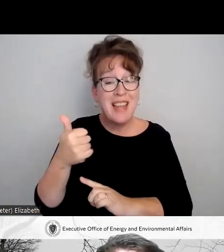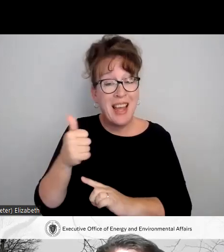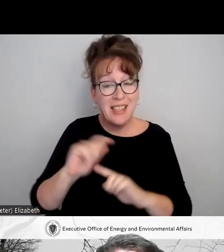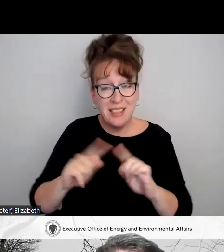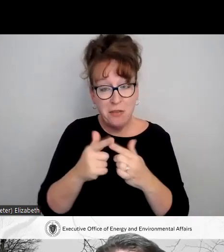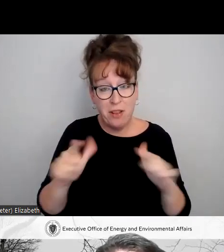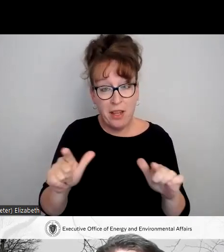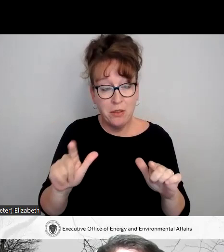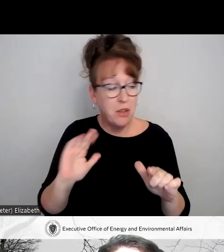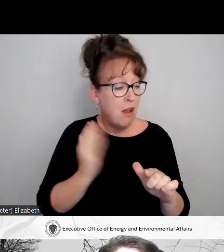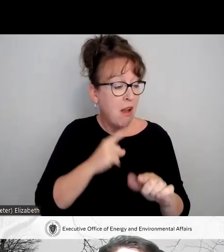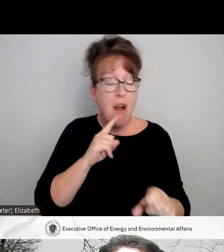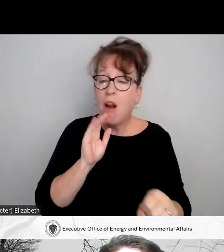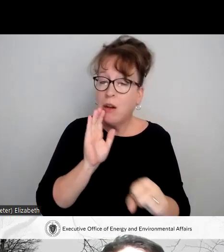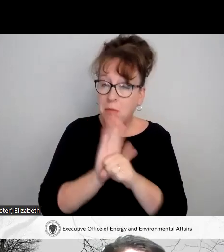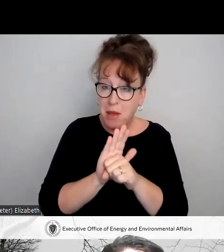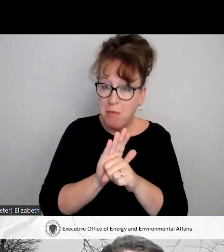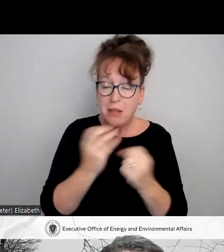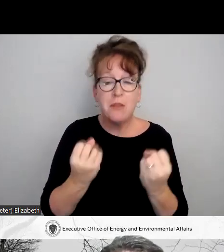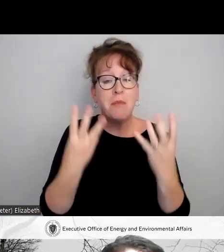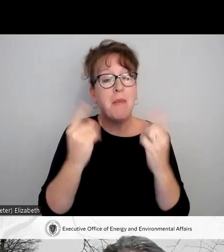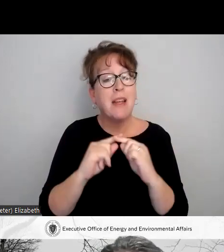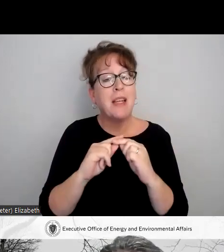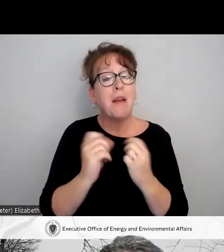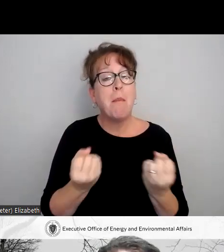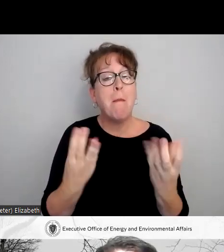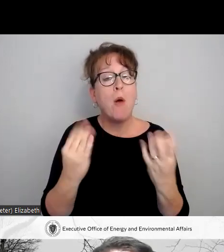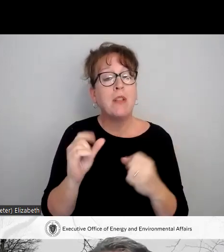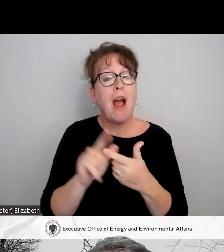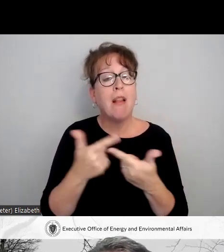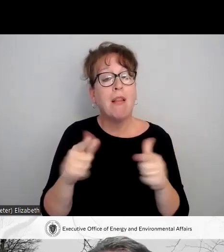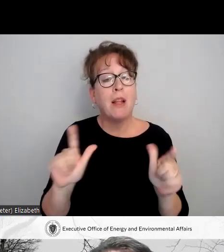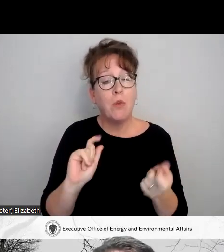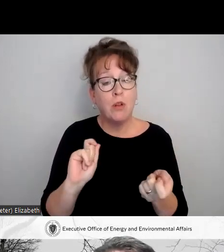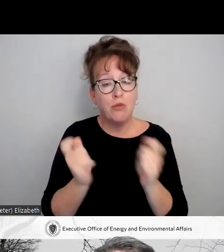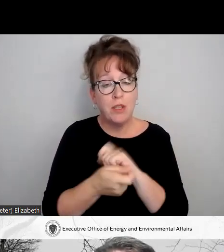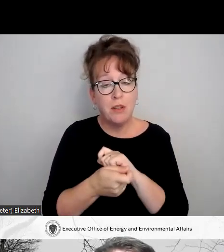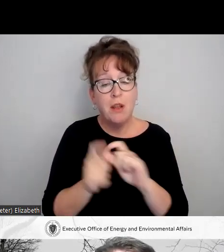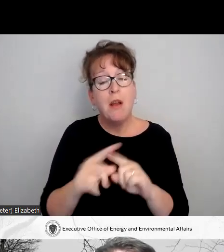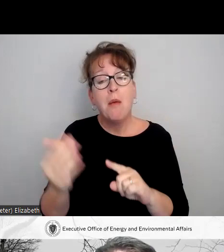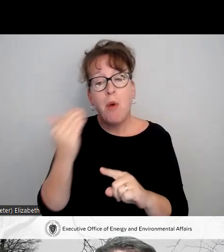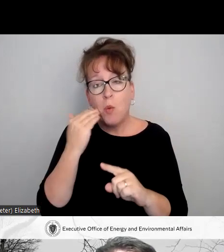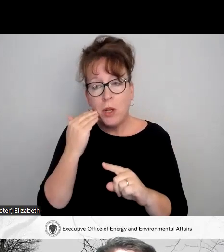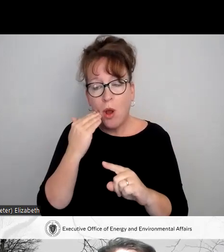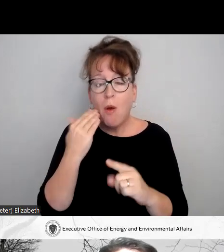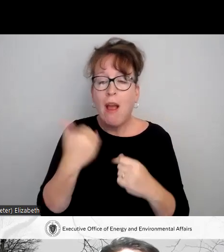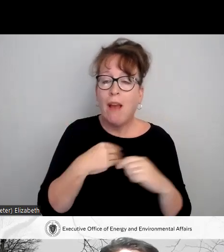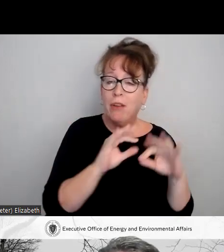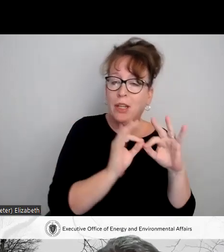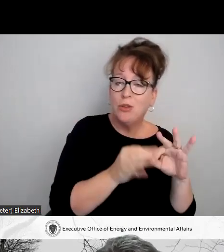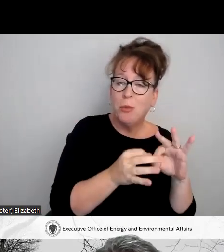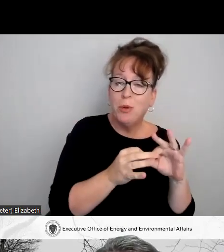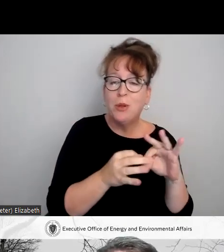multilingual communication, but we know that simply having translated materials and simultaneous interpretation is